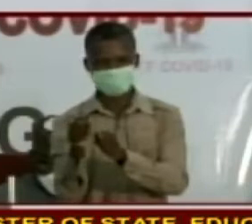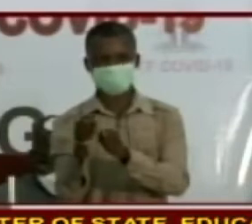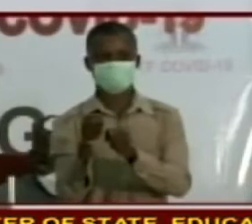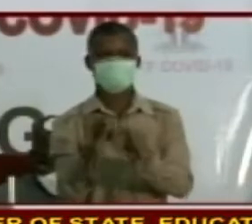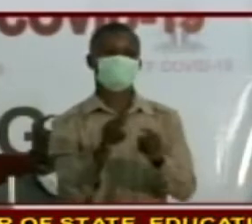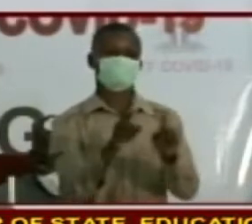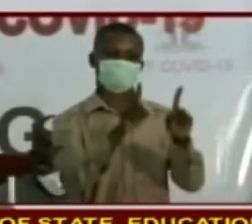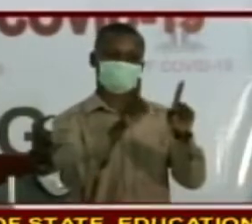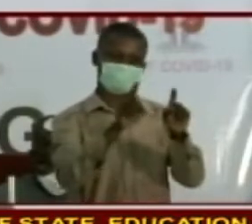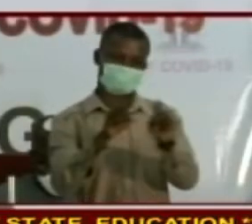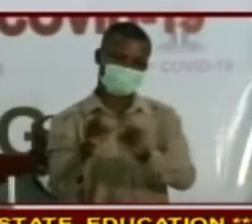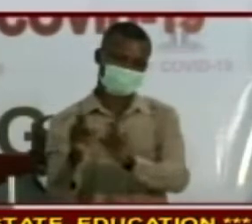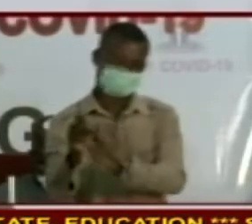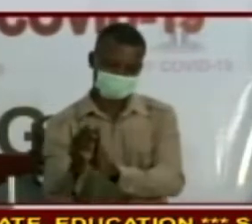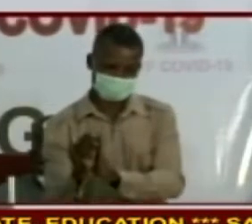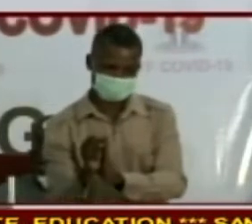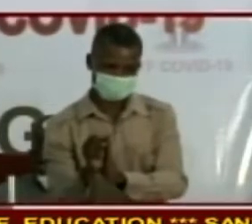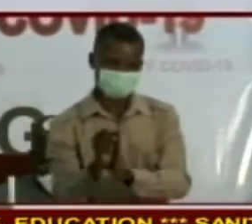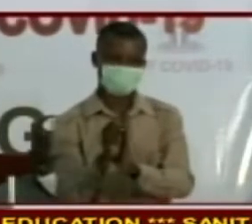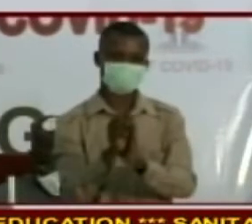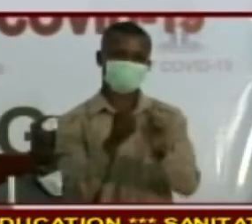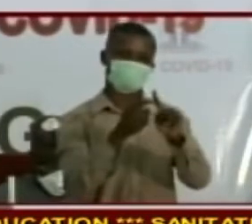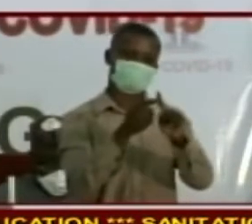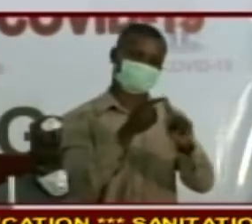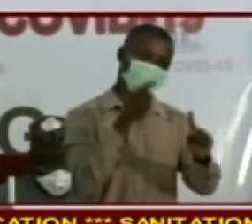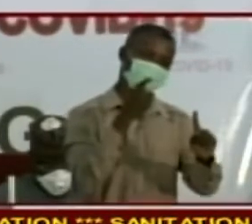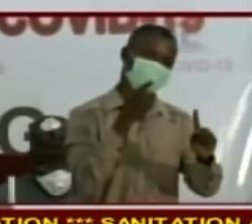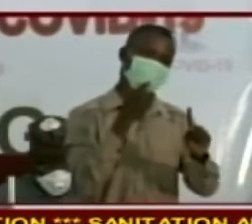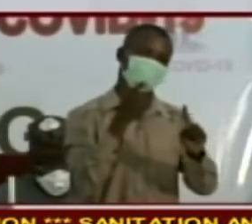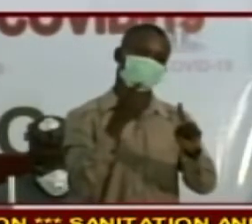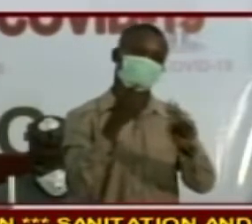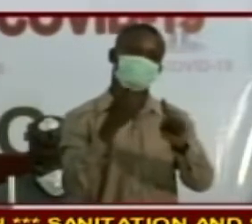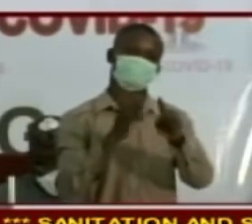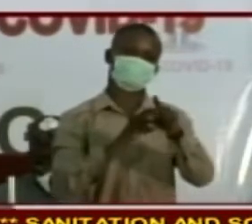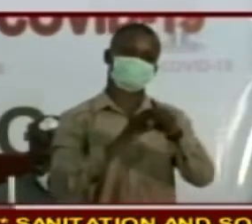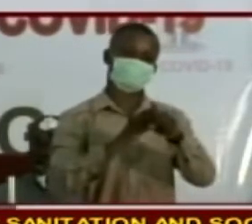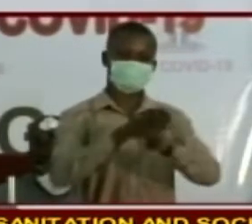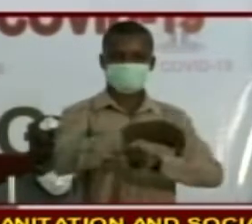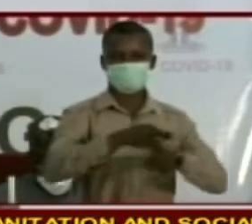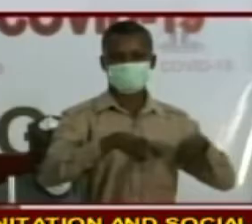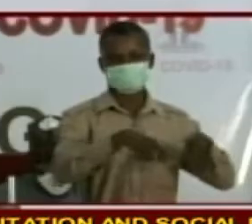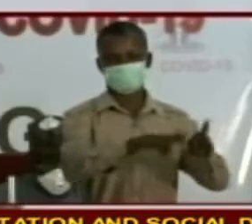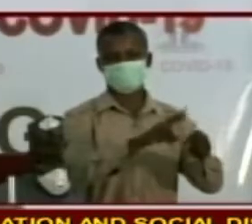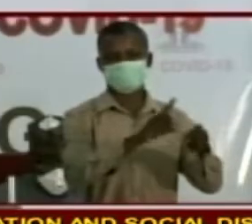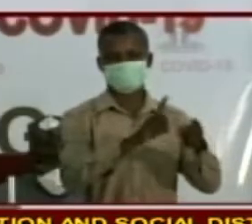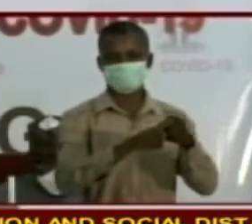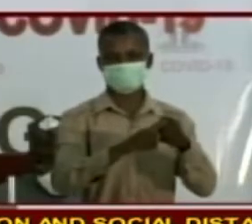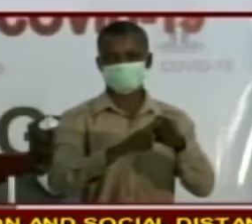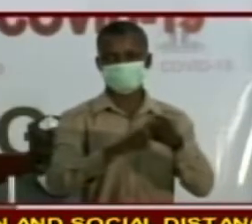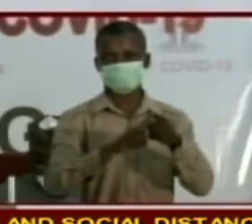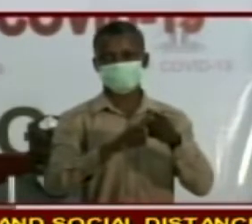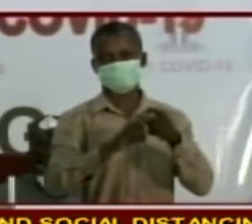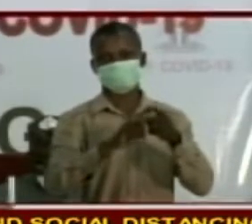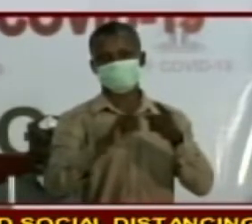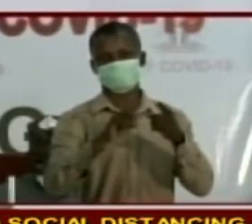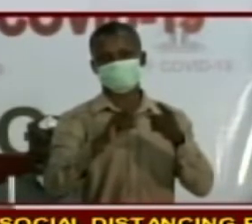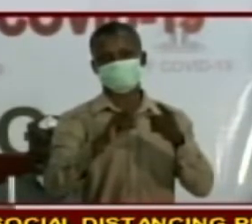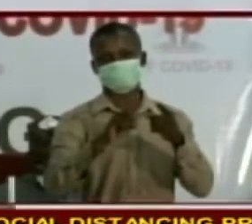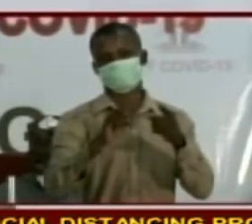test samples from Cross River to Irua,